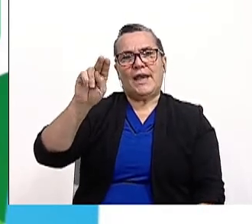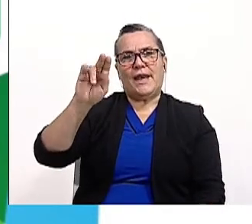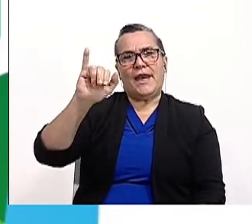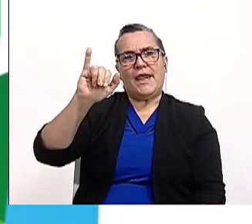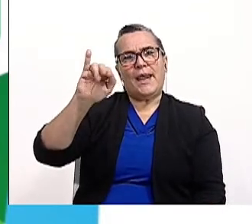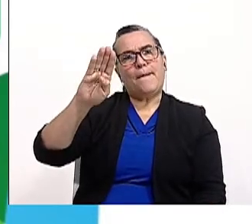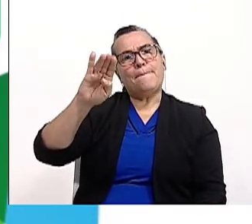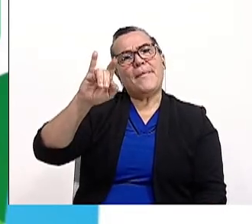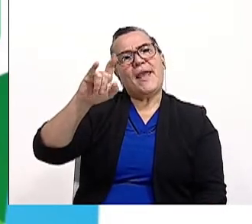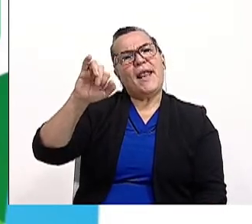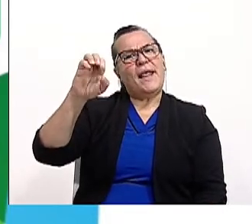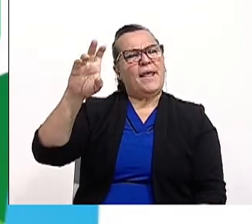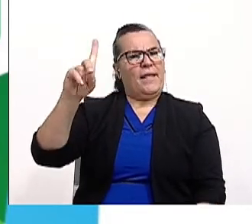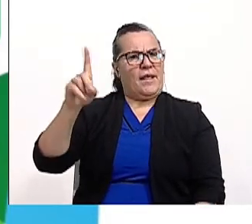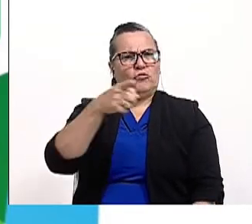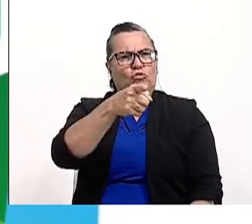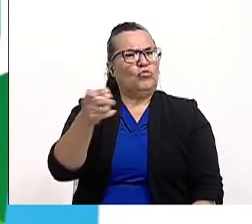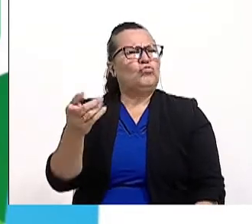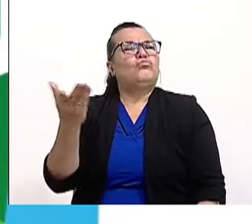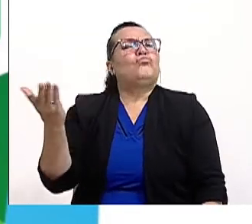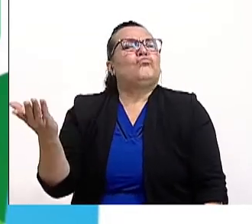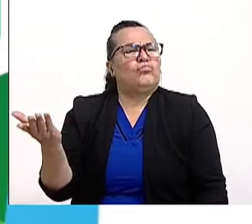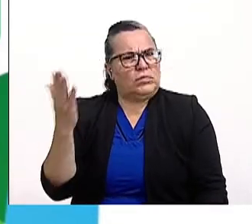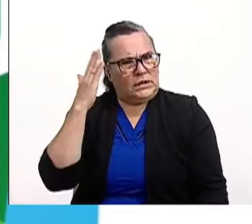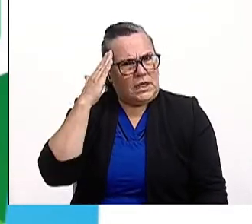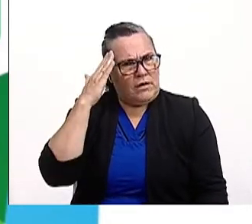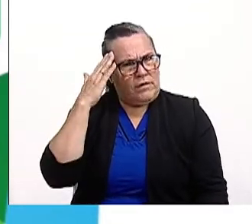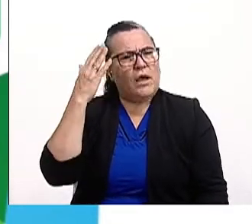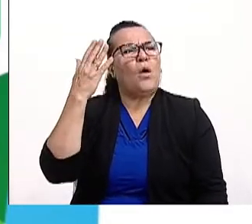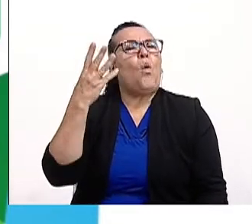that? How much do you know about that?